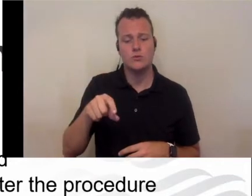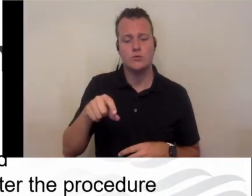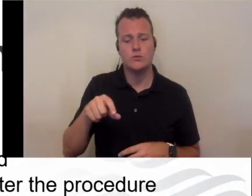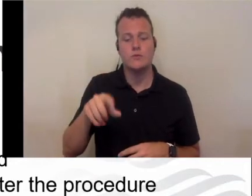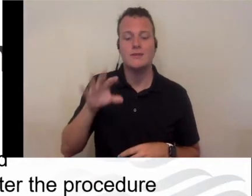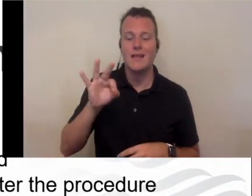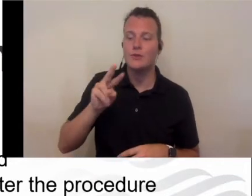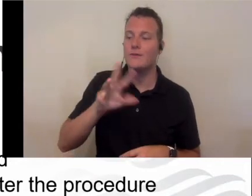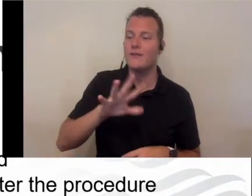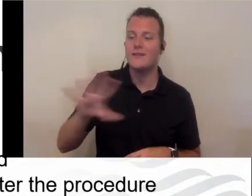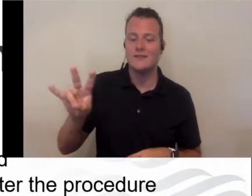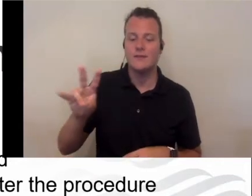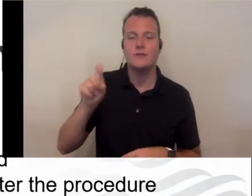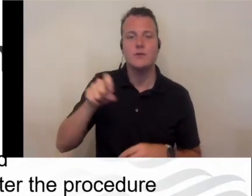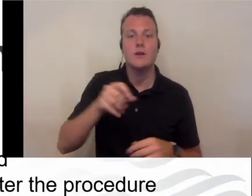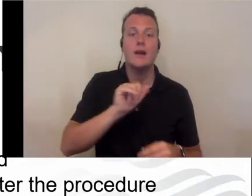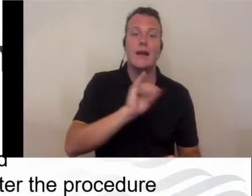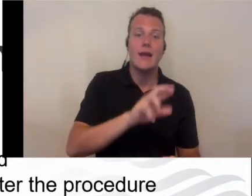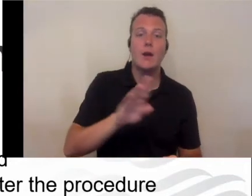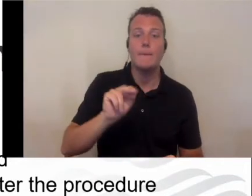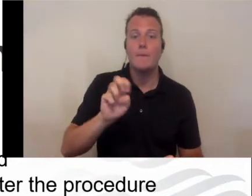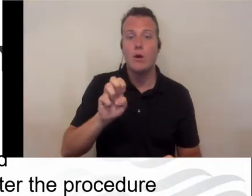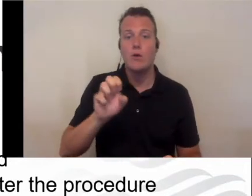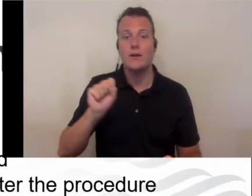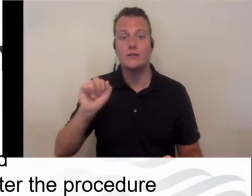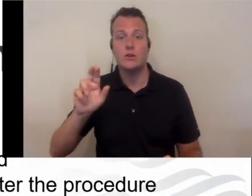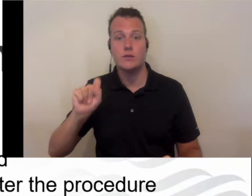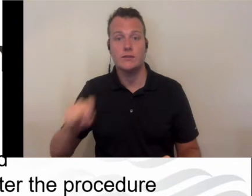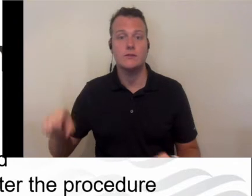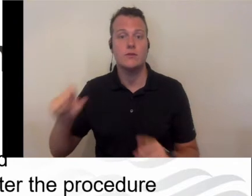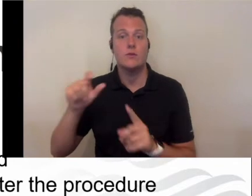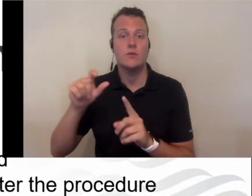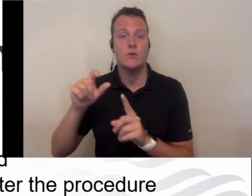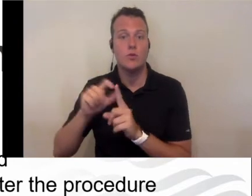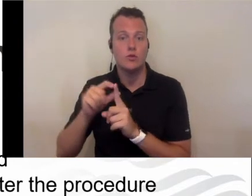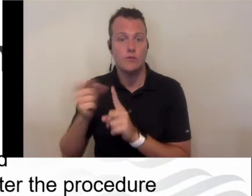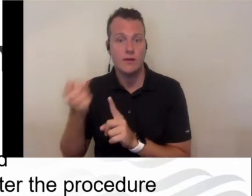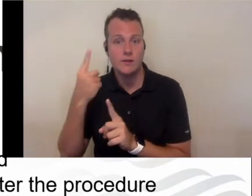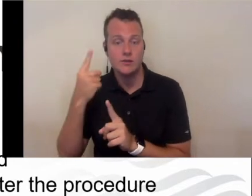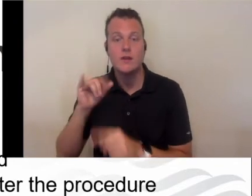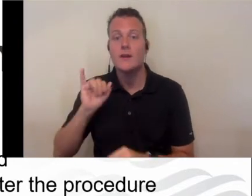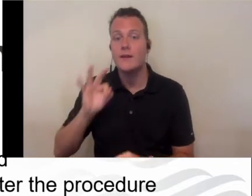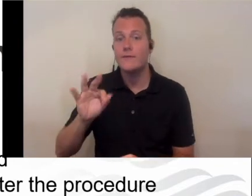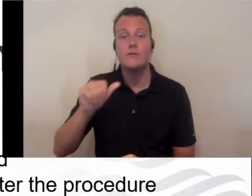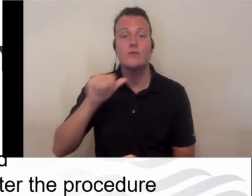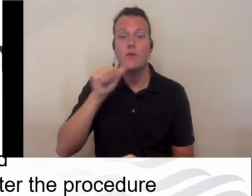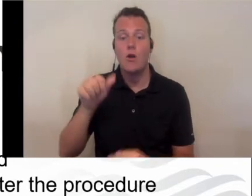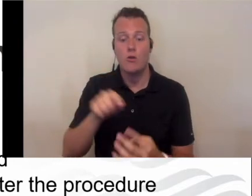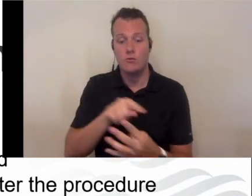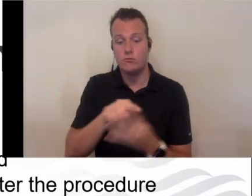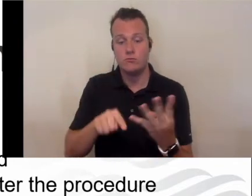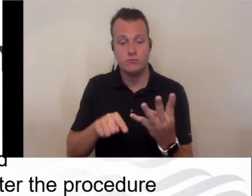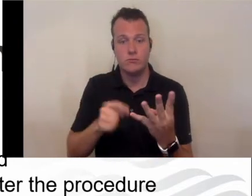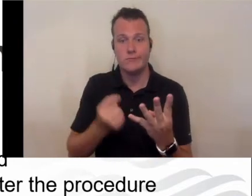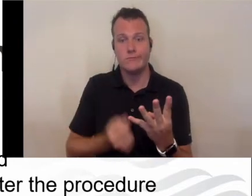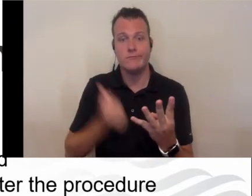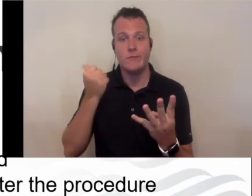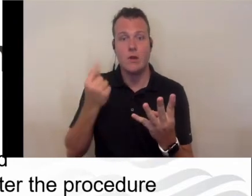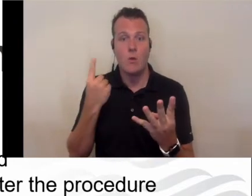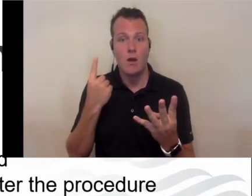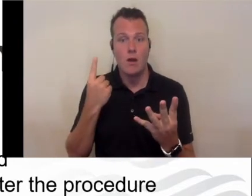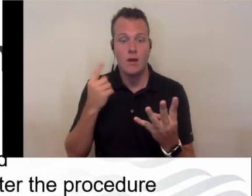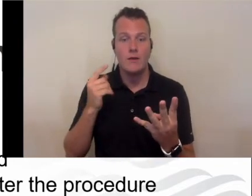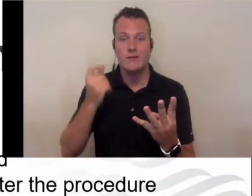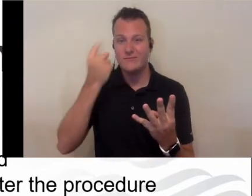air, bone, SRTs, and word recognition. If you don't do one of those tests because all of them are